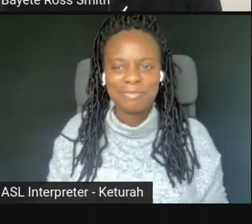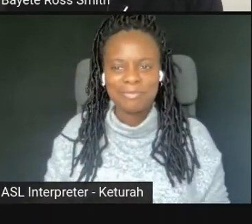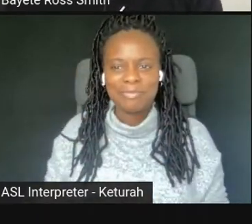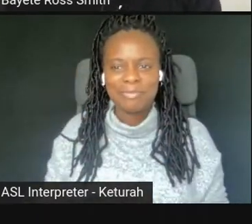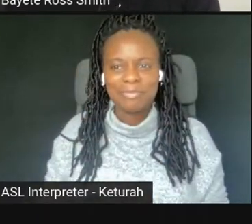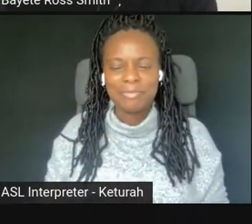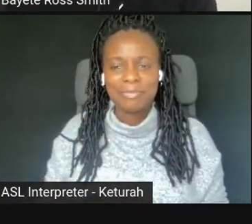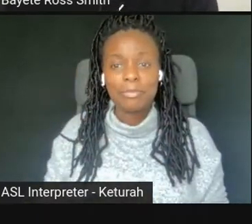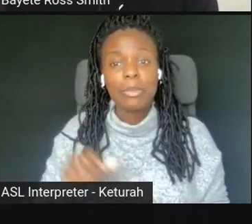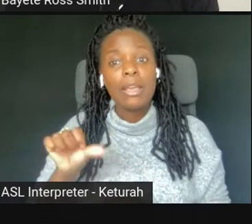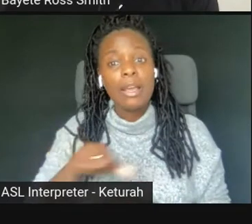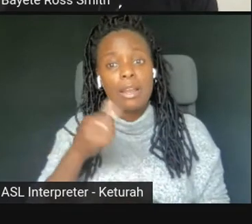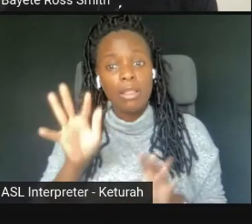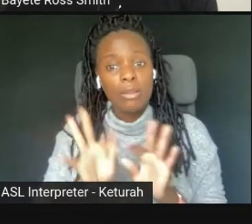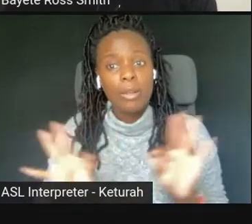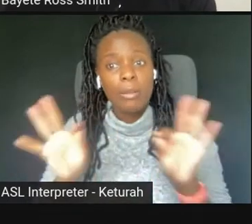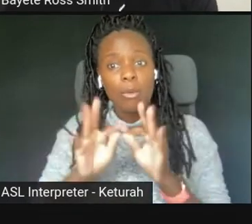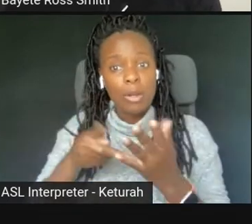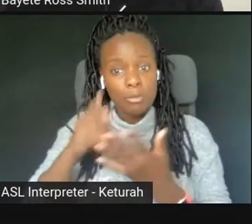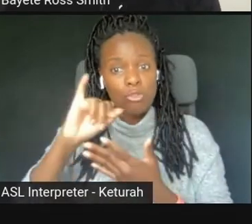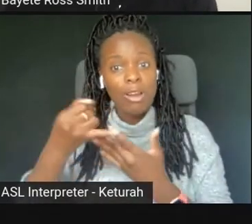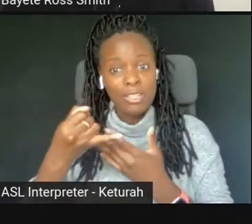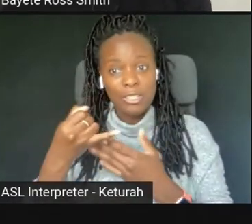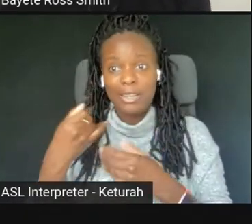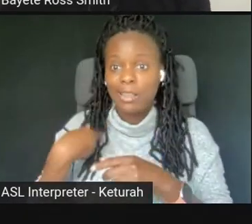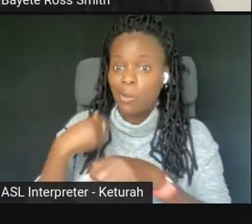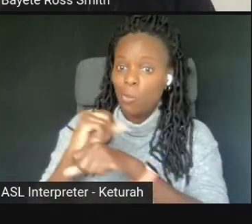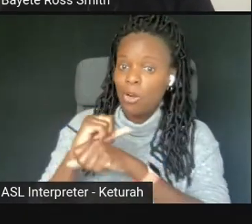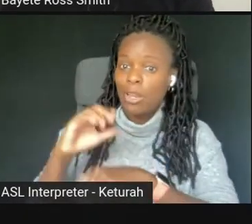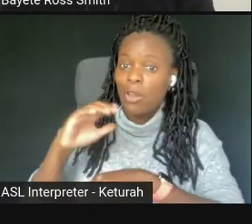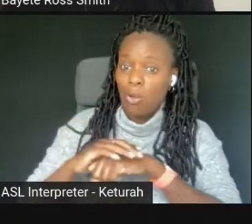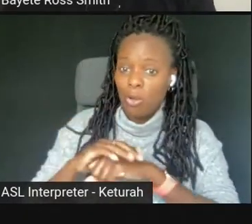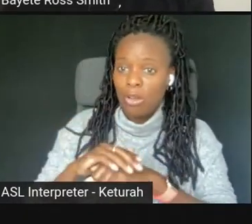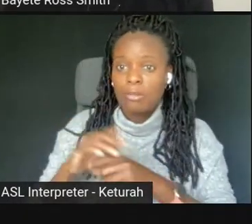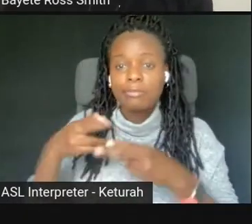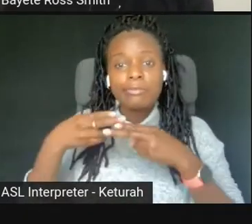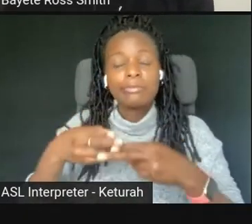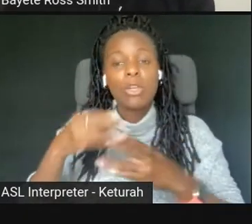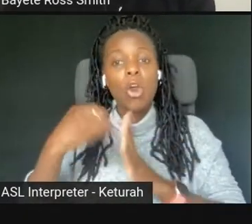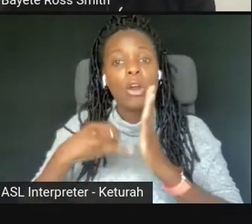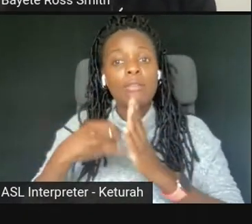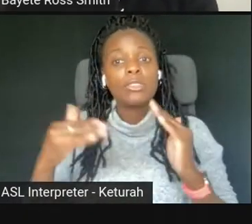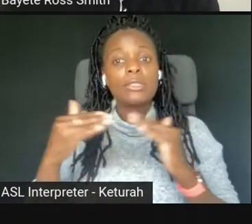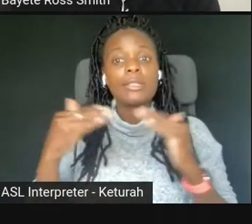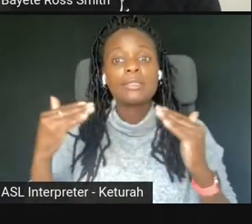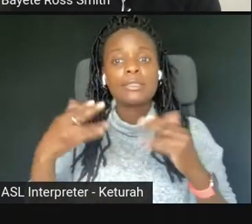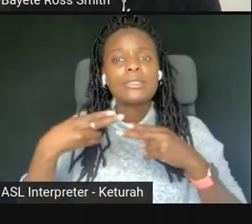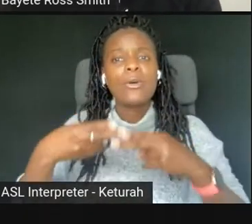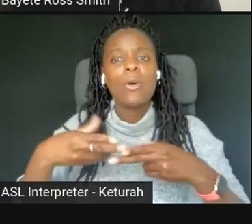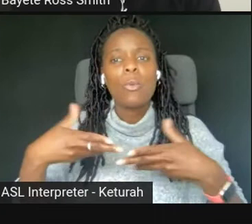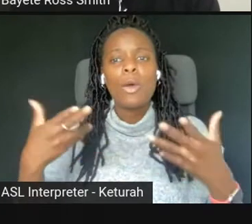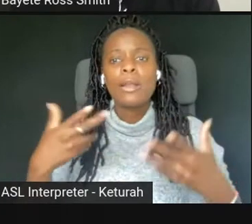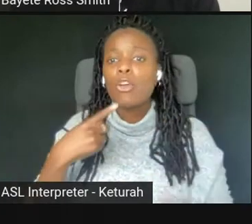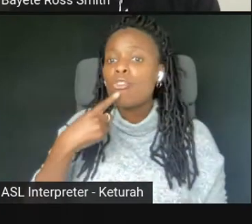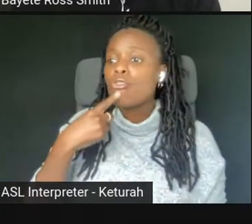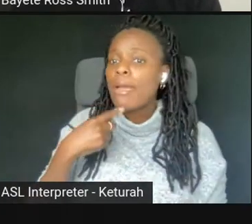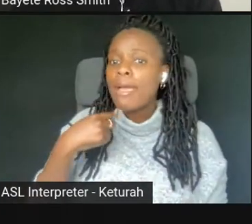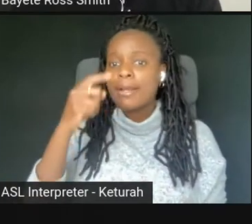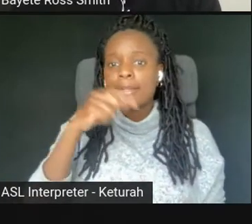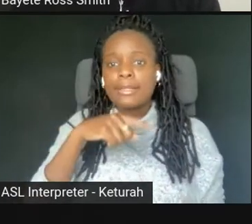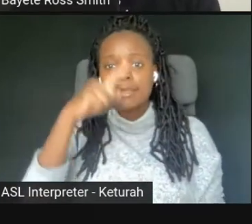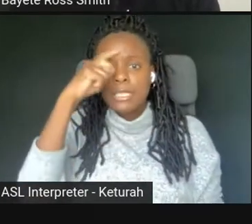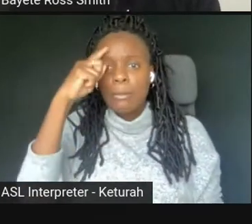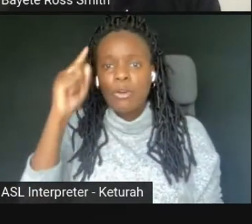Another critical project that I'm working on currently that'll be a part of Art of Justice is a project called Red Summers VR, Domestic